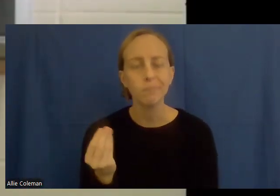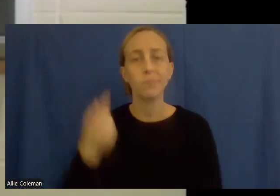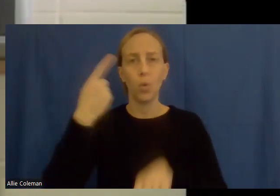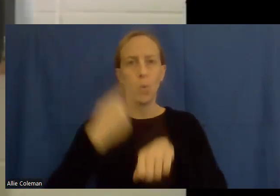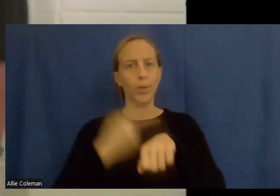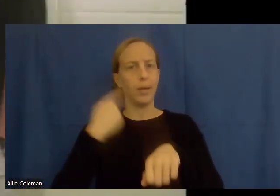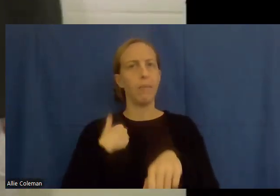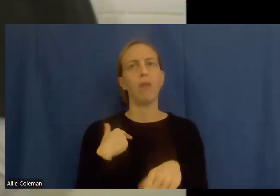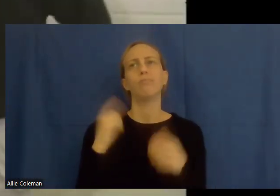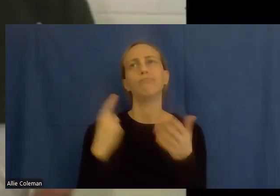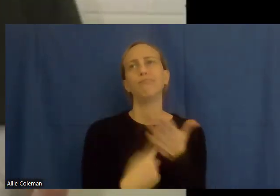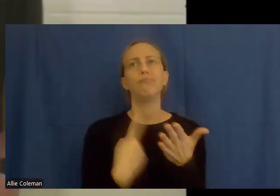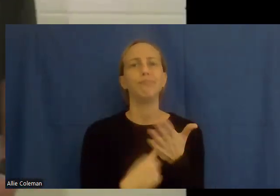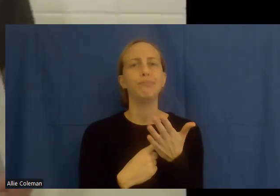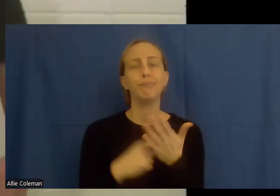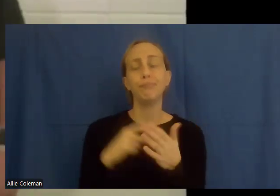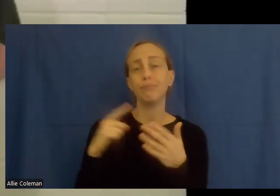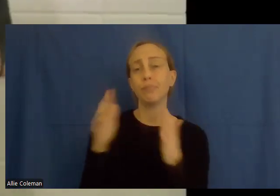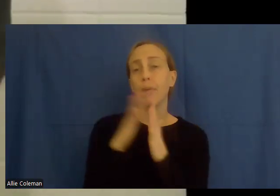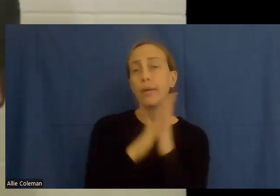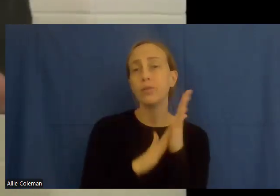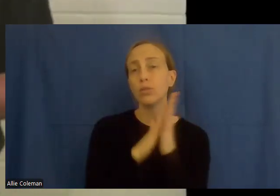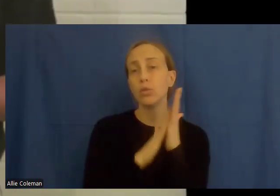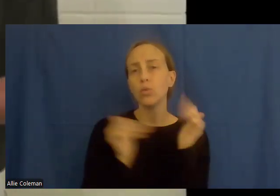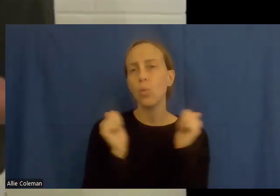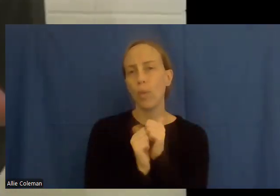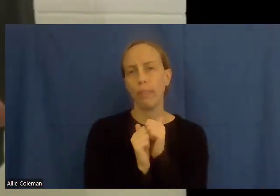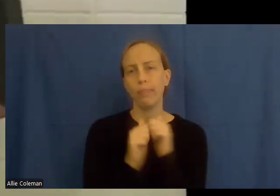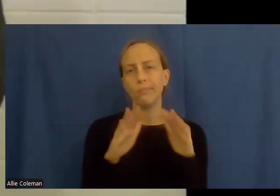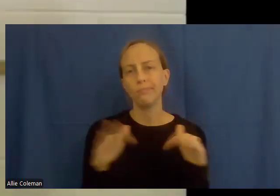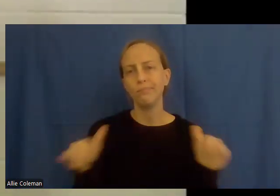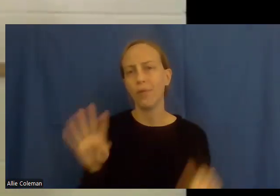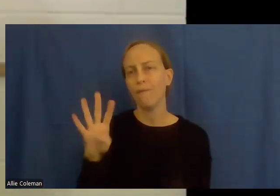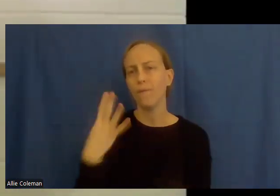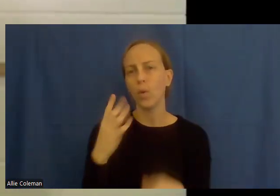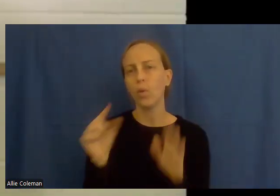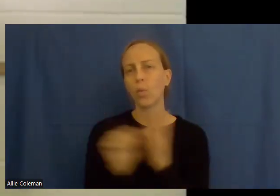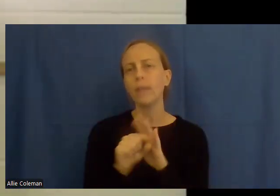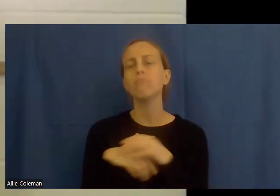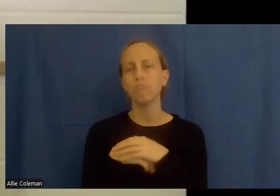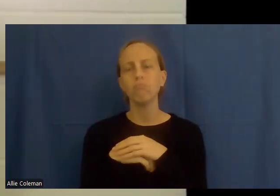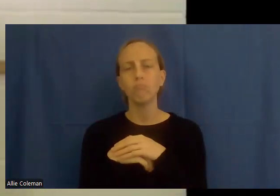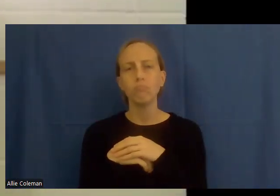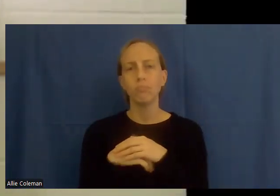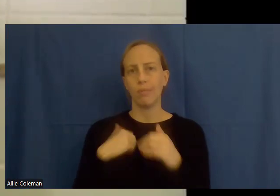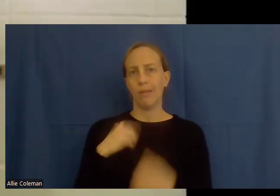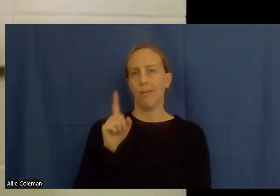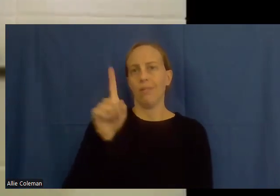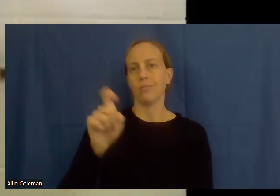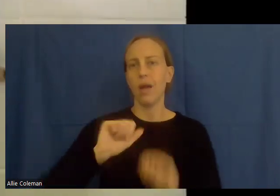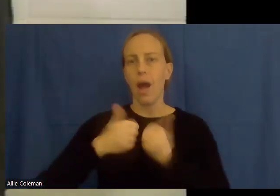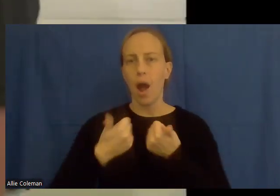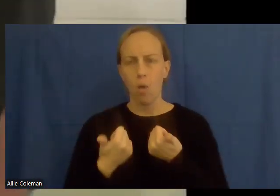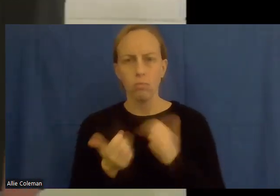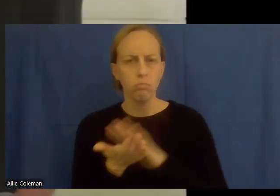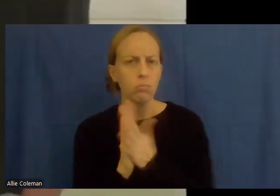condensation with these 4th grade kids, and I told them, here's a glass, it's got water on the outside. I want you to tell me how this got here. We need to come up with